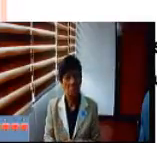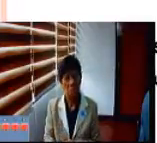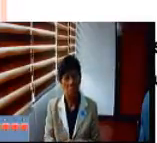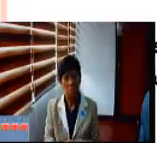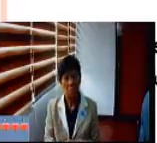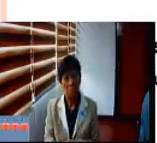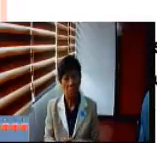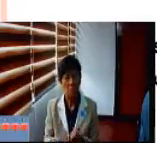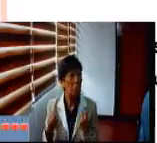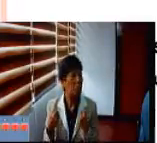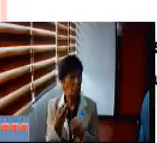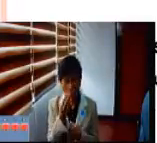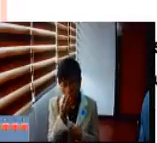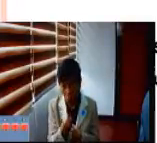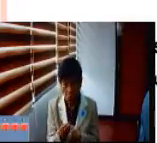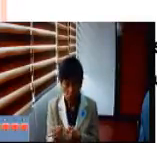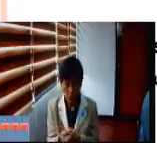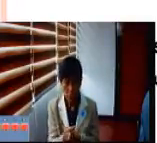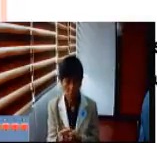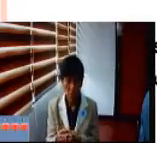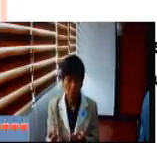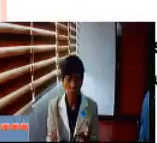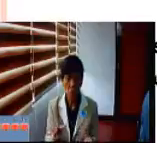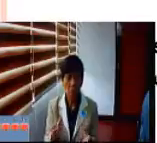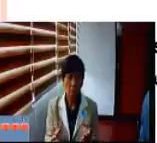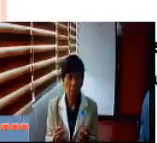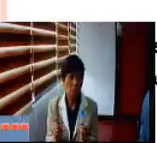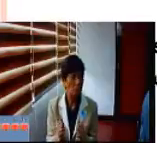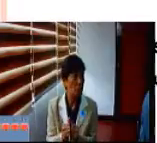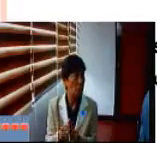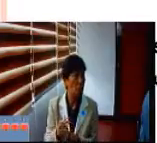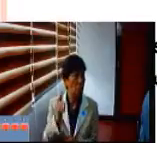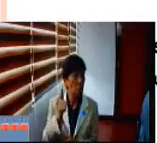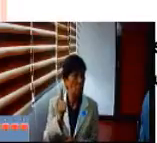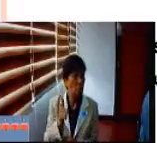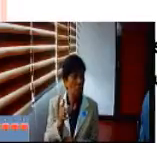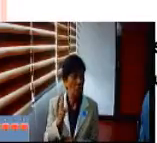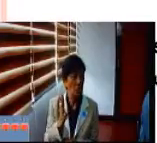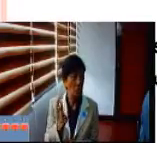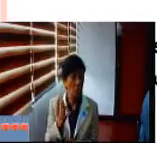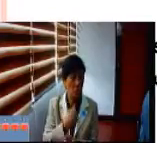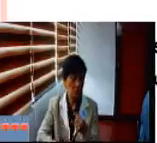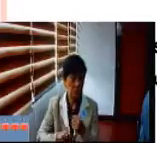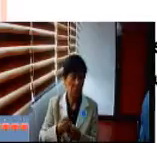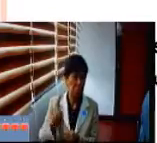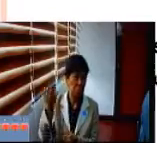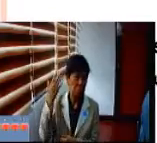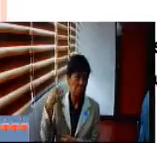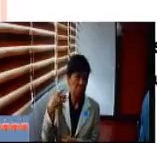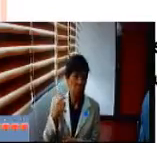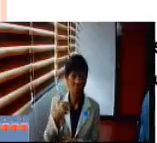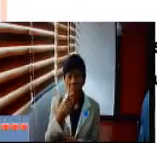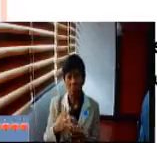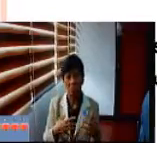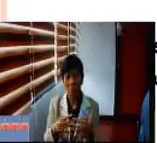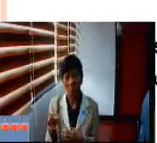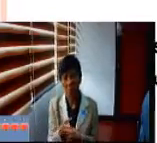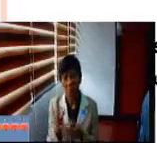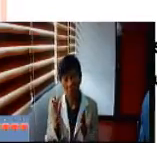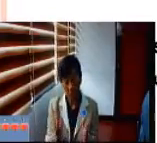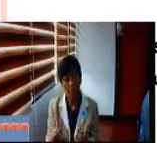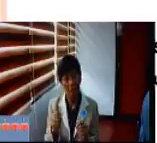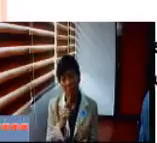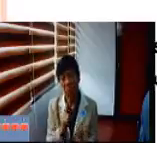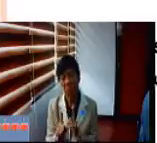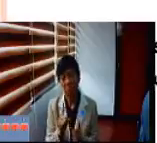a lot fewer fish than compared 20, 30, 40 years ago. Kahit sino pong mangingisda na kausapin nyo. You know, we